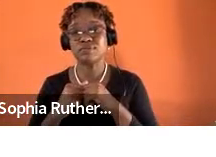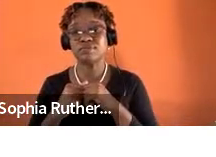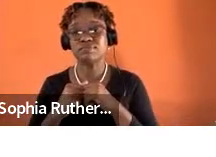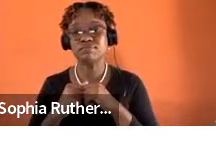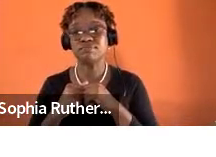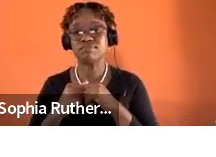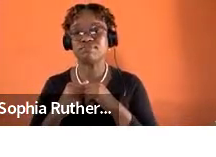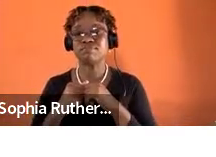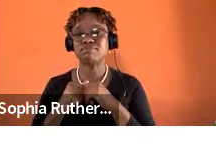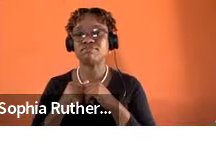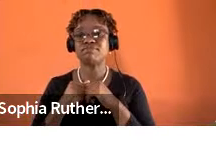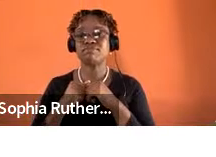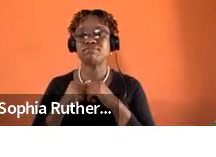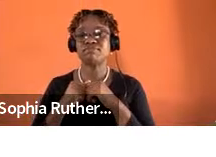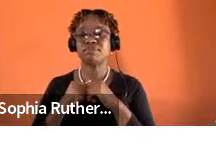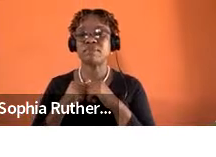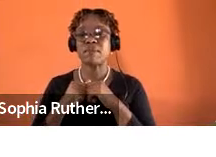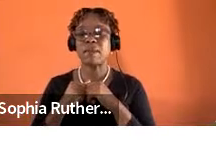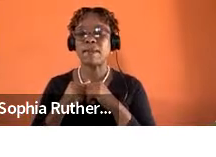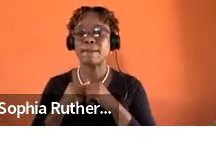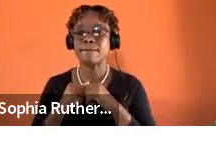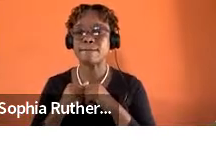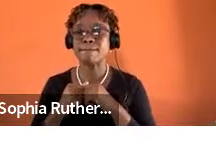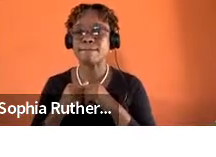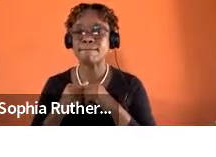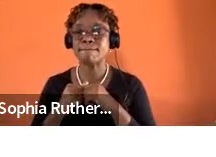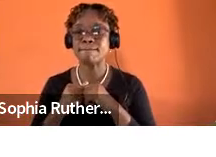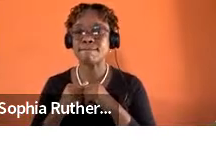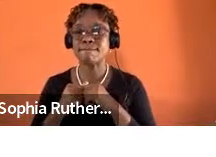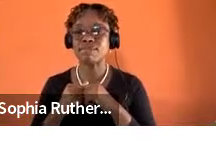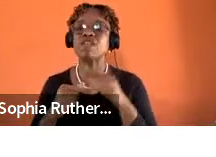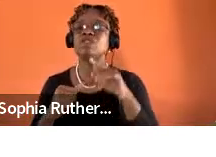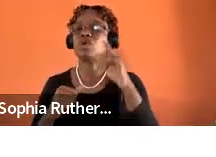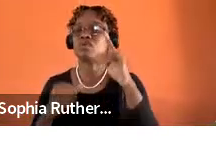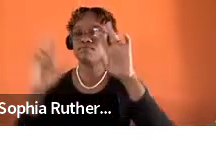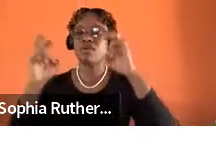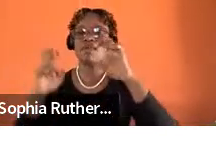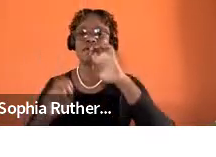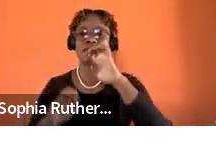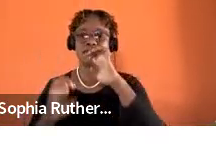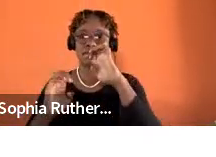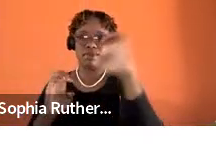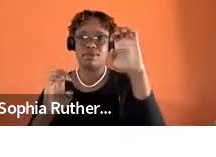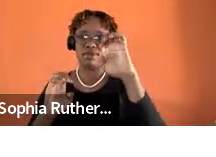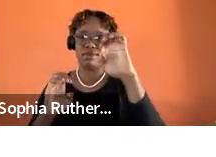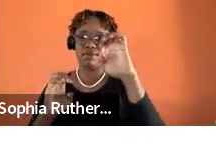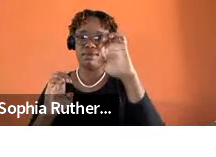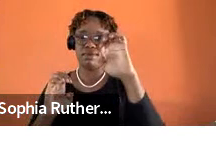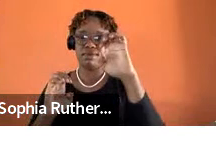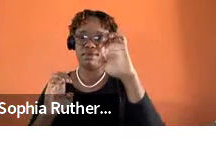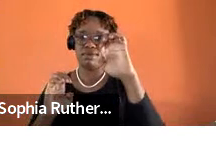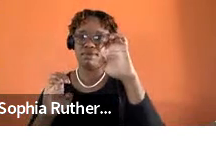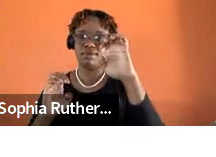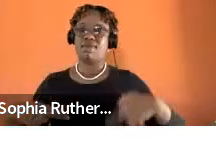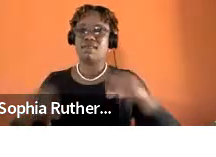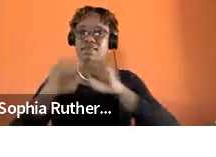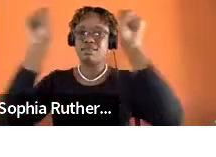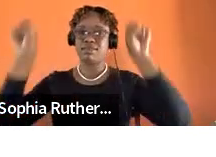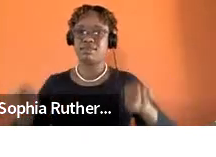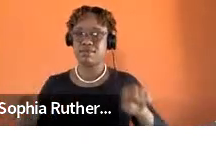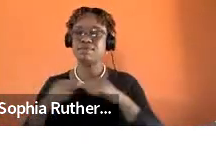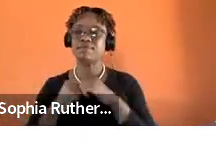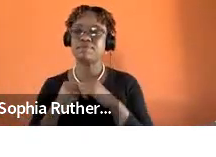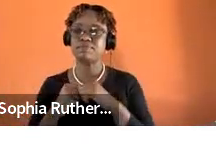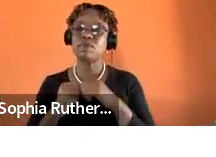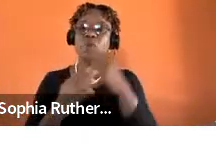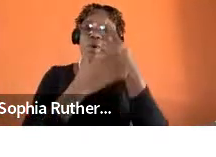digitization of the healthcare system and the creation of e-health systems, right? These include easy access to medical records by both the patient and the